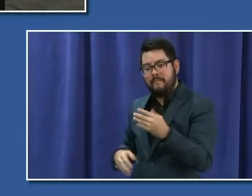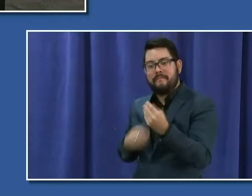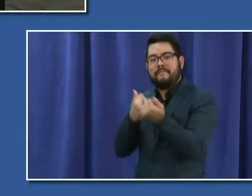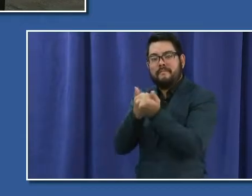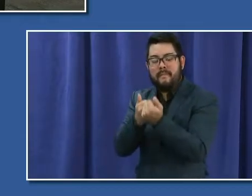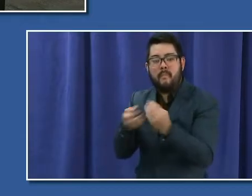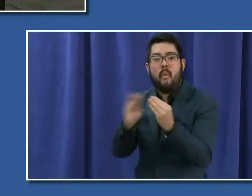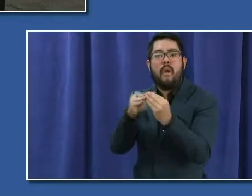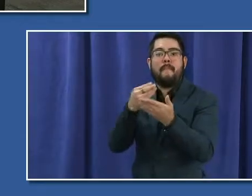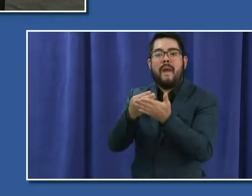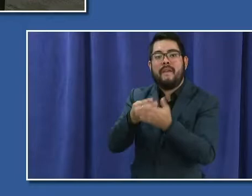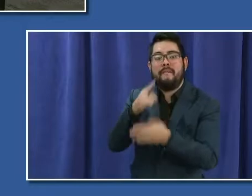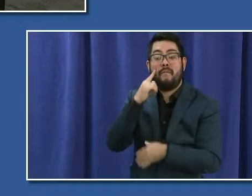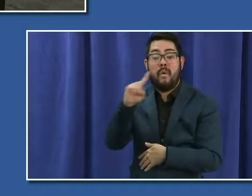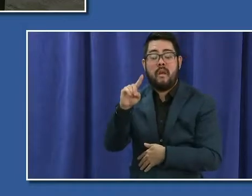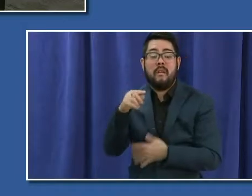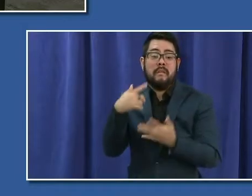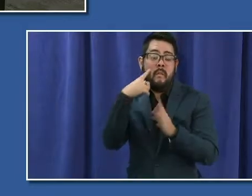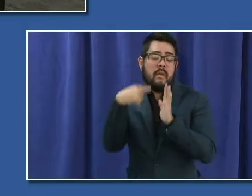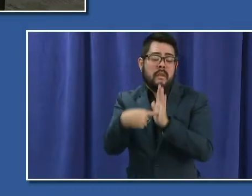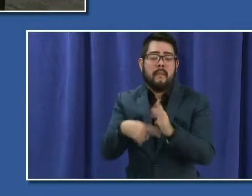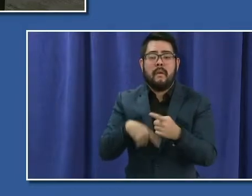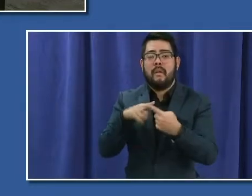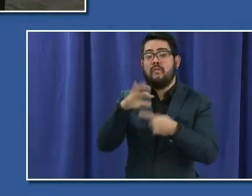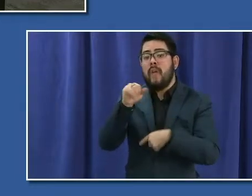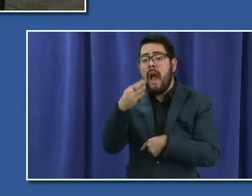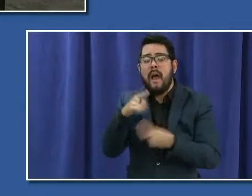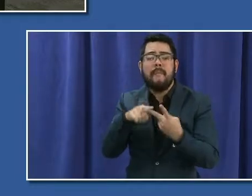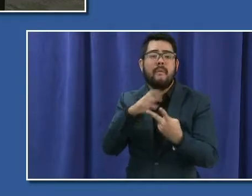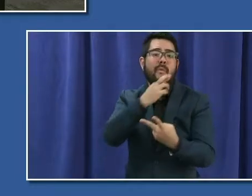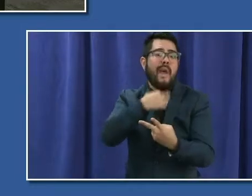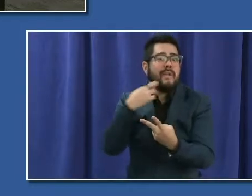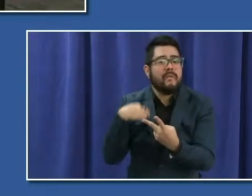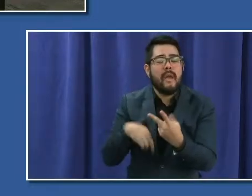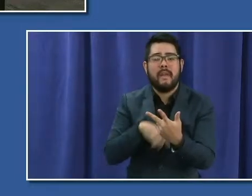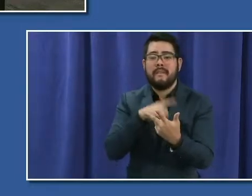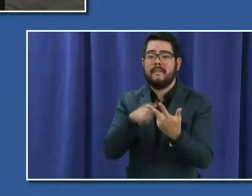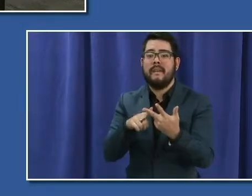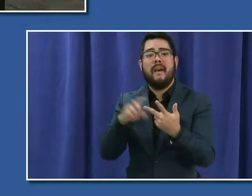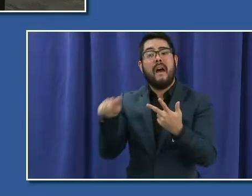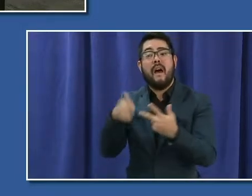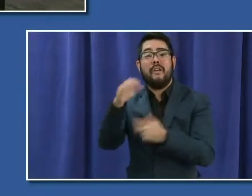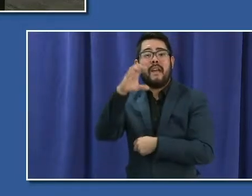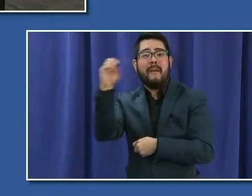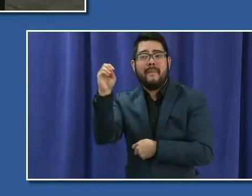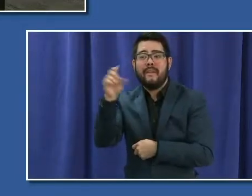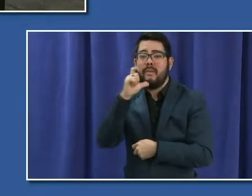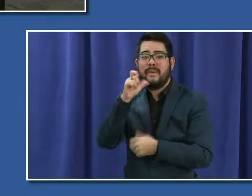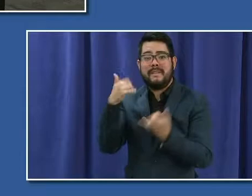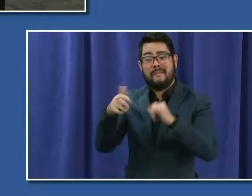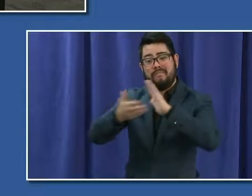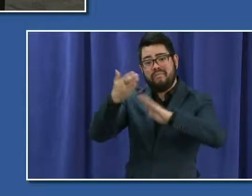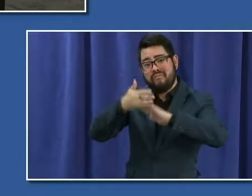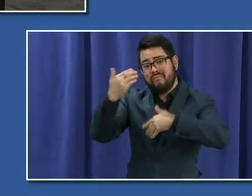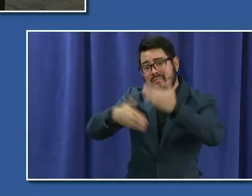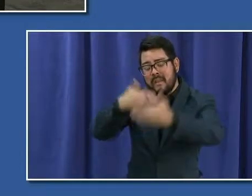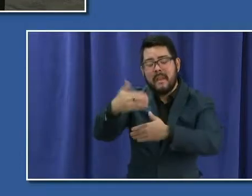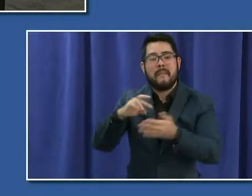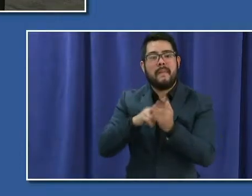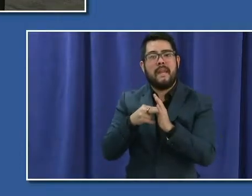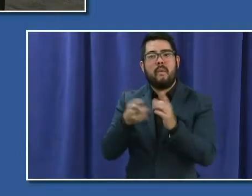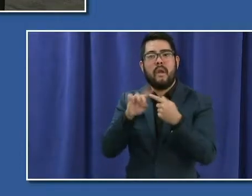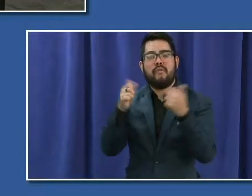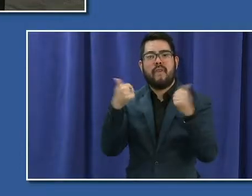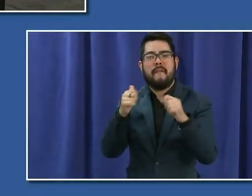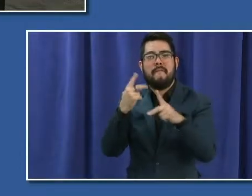economy. That's jobs, that's restaurants that can perform, that's supply chains that are still kept online. And so when you start to connect the